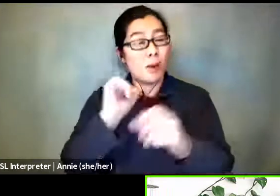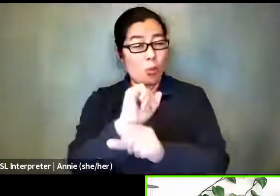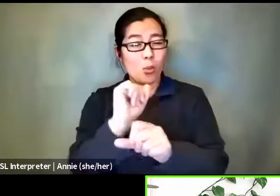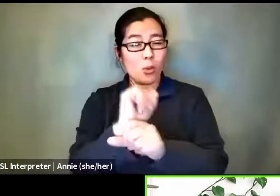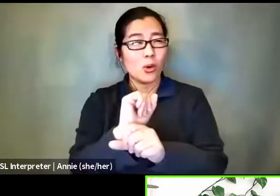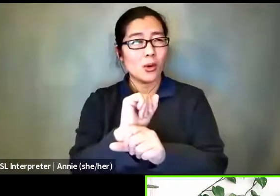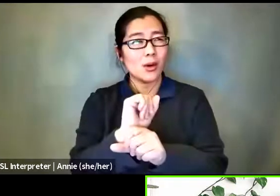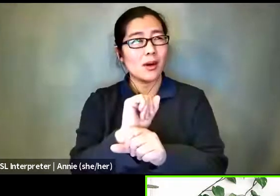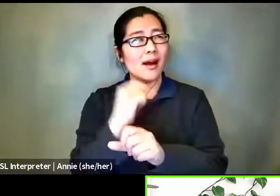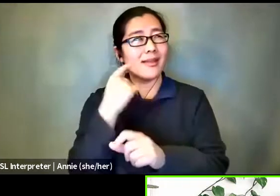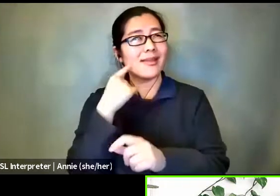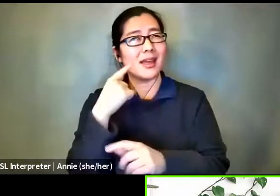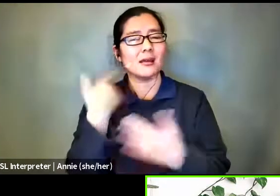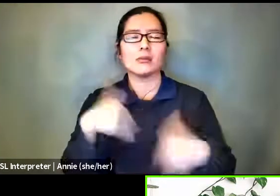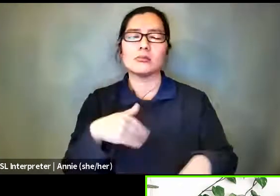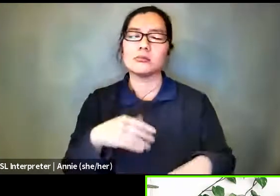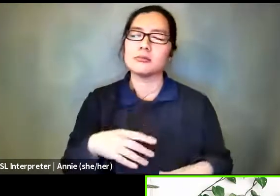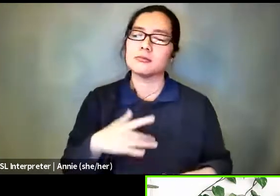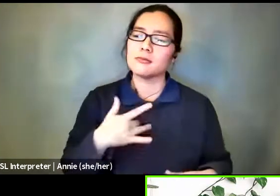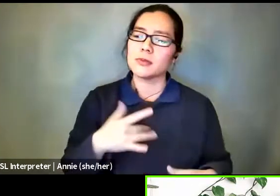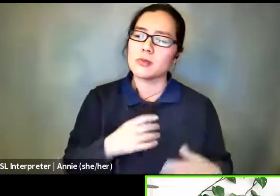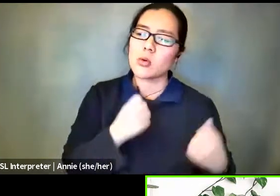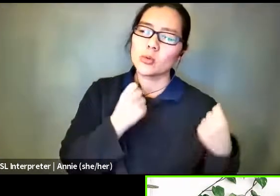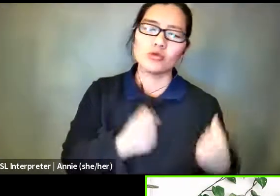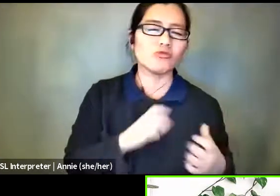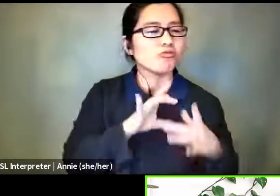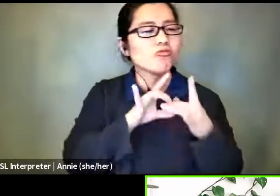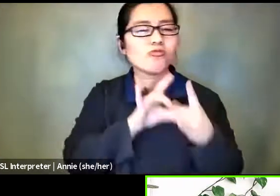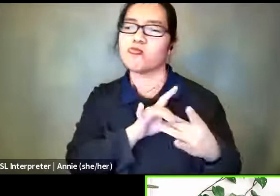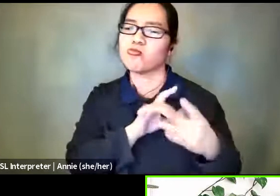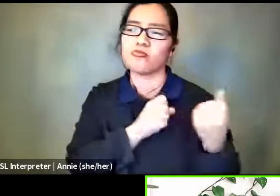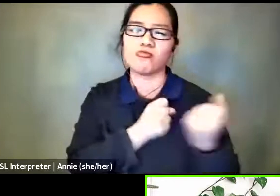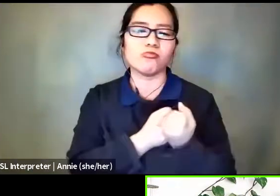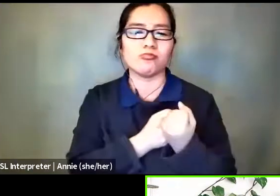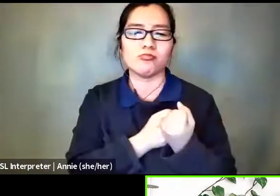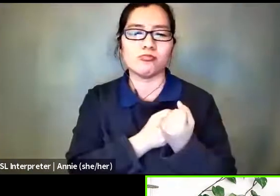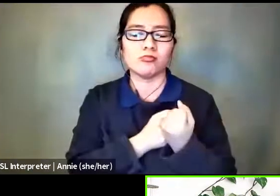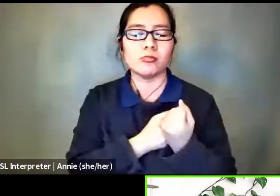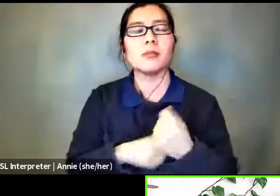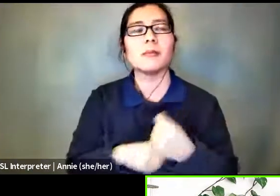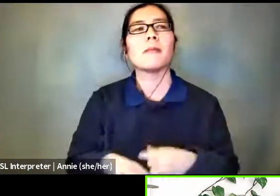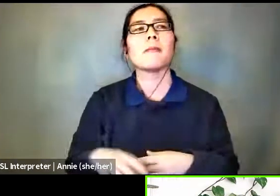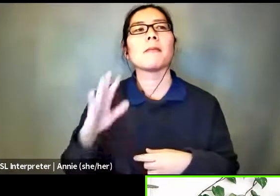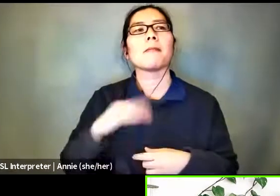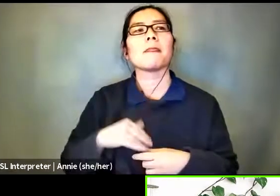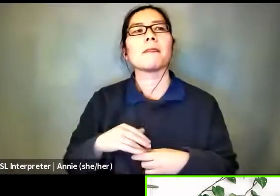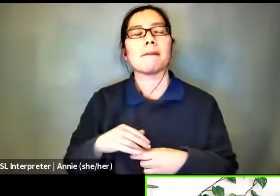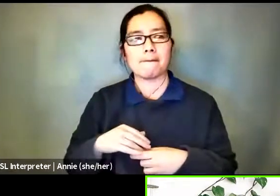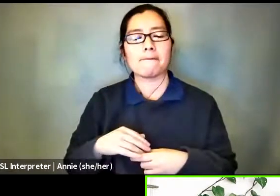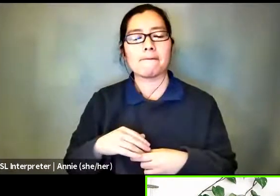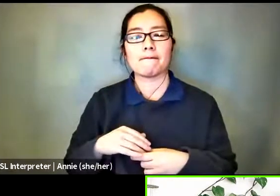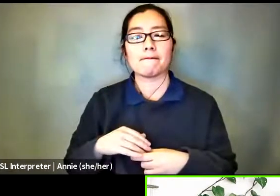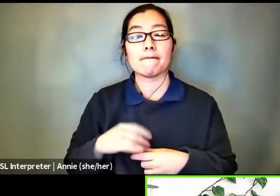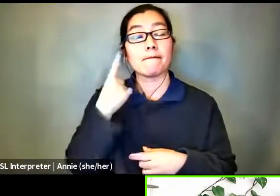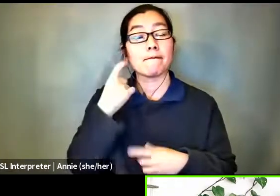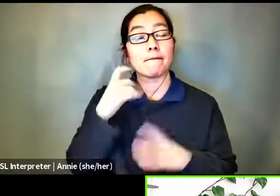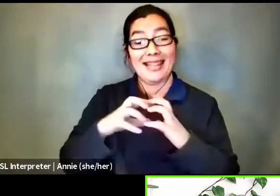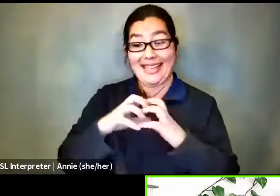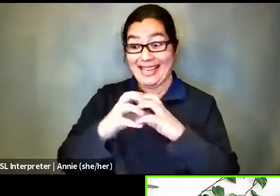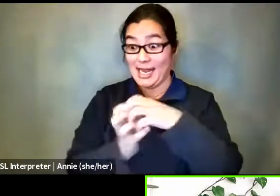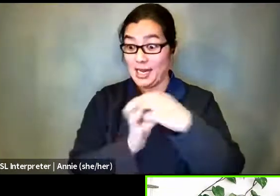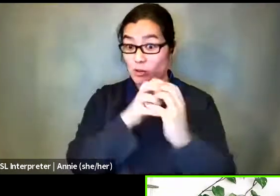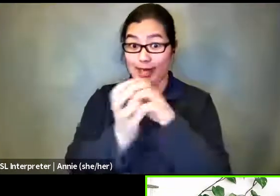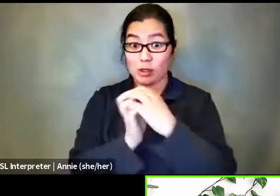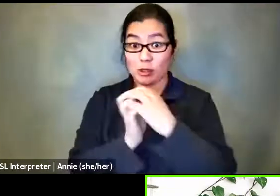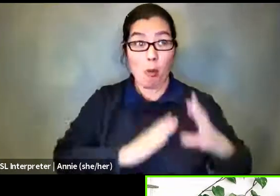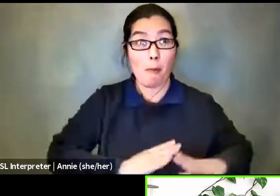most strongly in. And I think when we talk about the intersectional barriers and the methods we